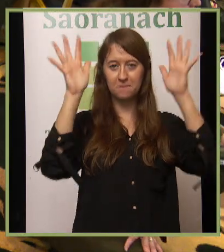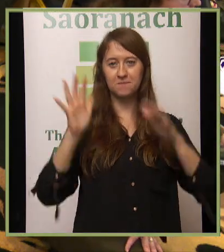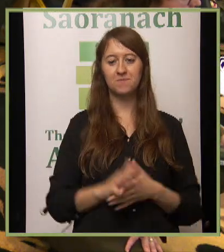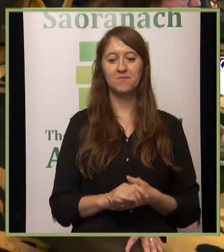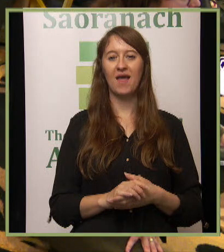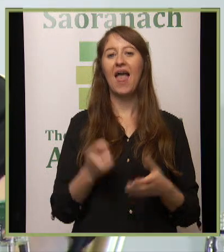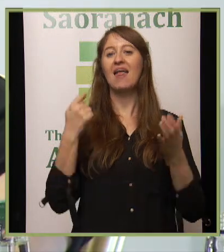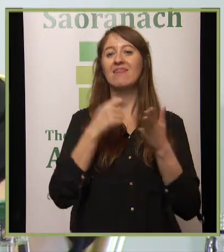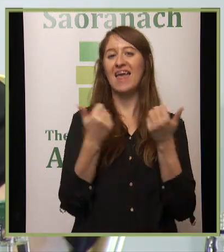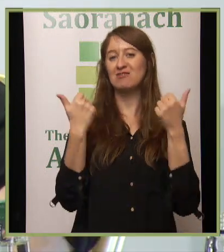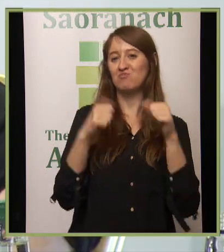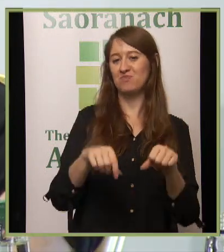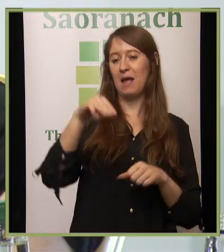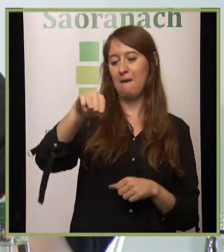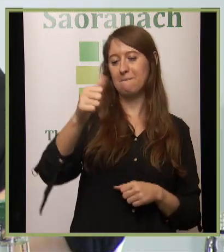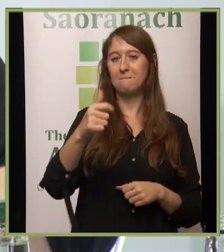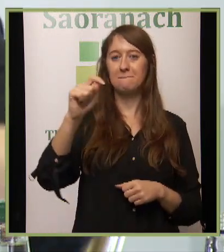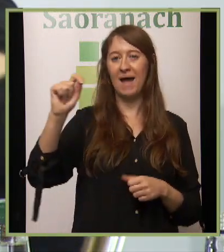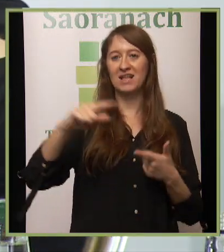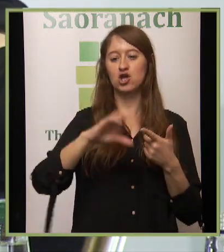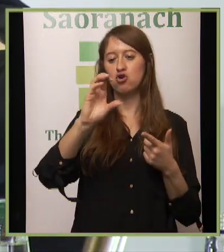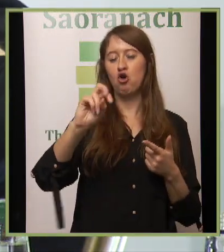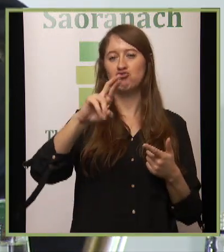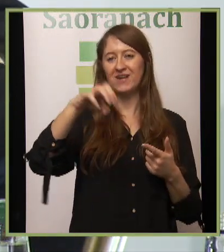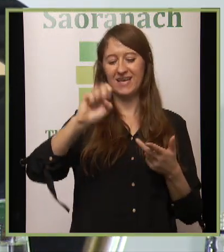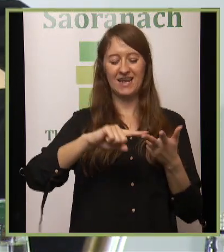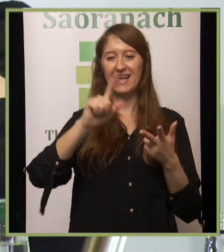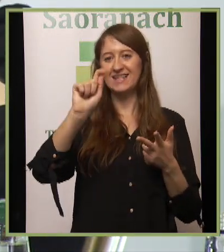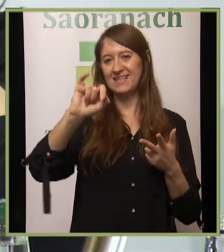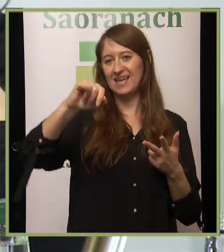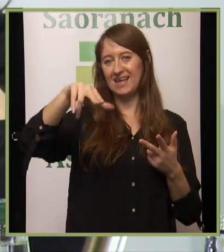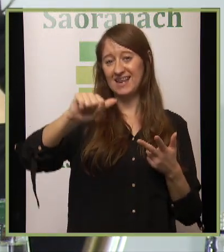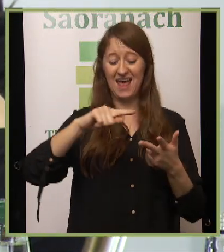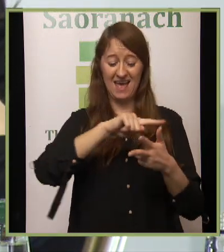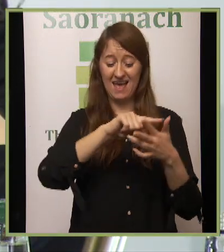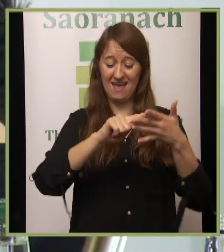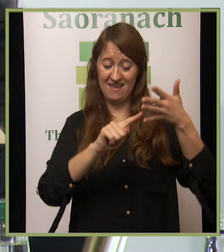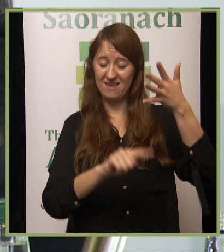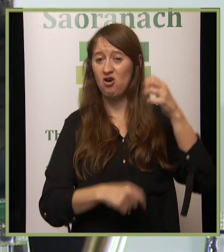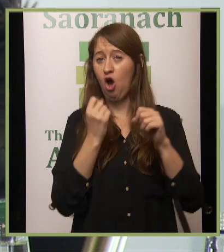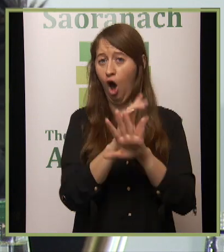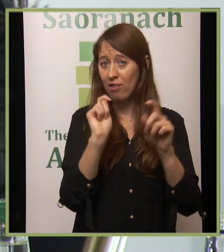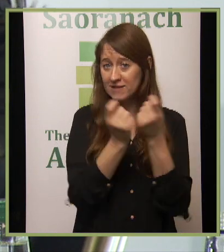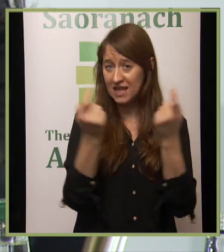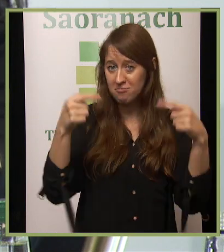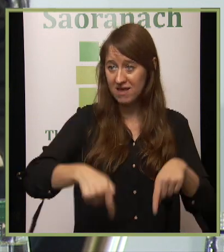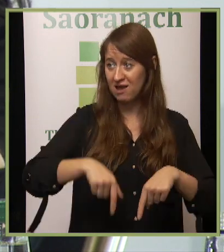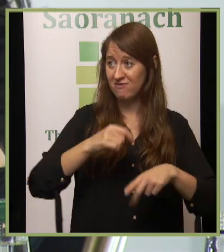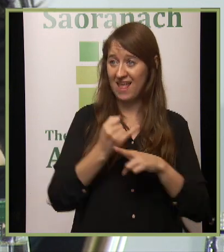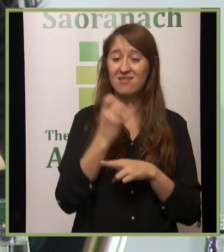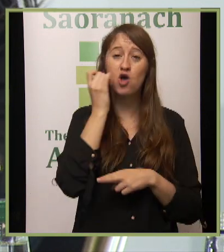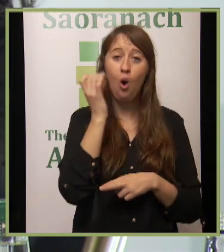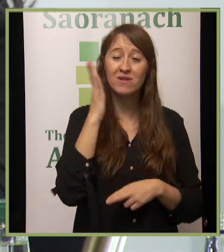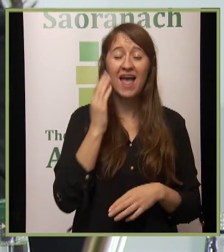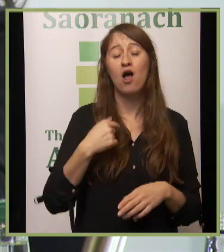And then finally to Matt and Karine and Tina and all the team here at the Grand Hotel, we will miss you. I'm sure you won't miss us.